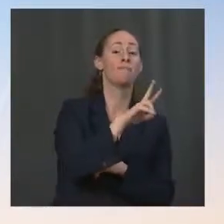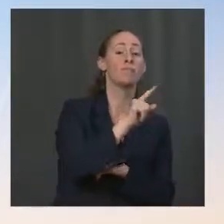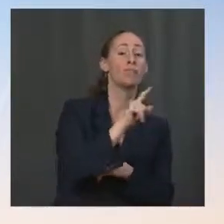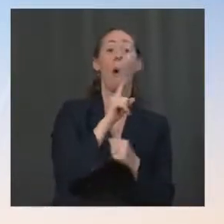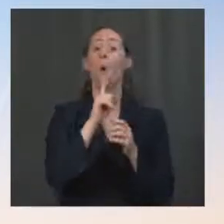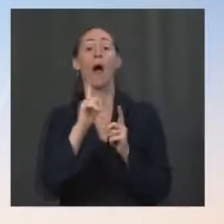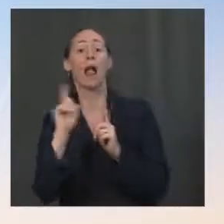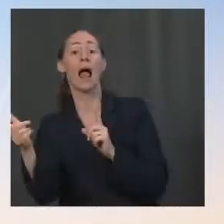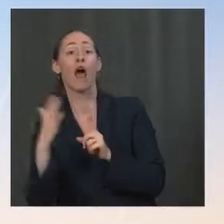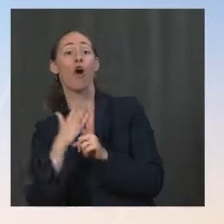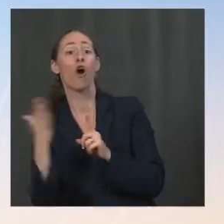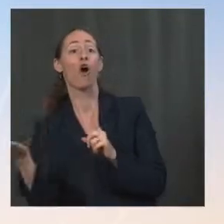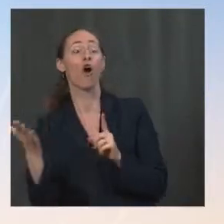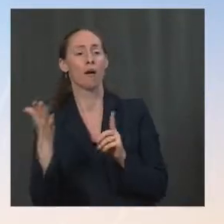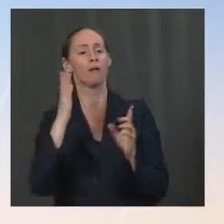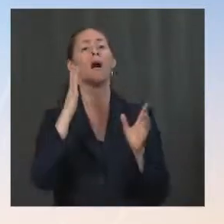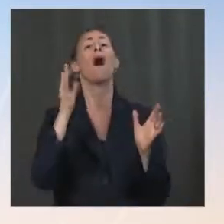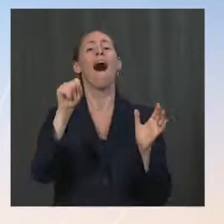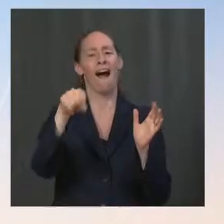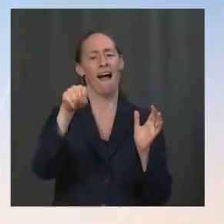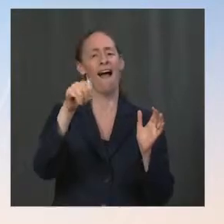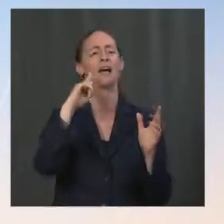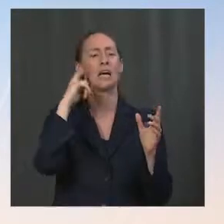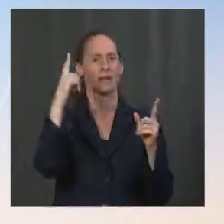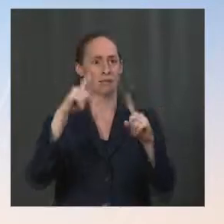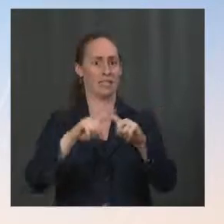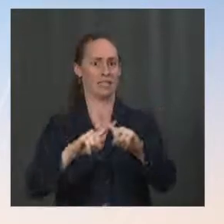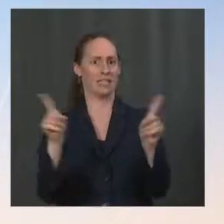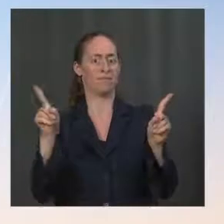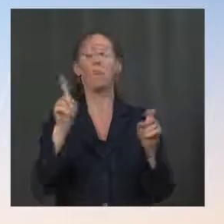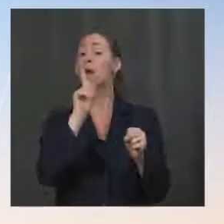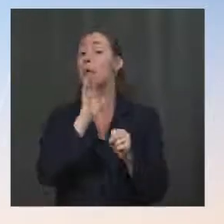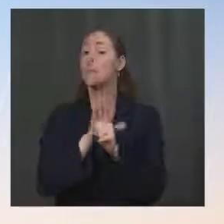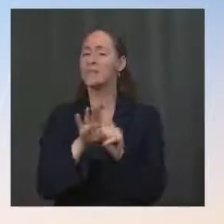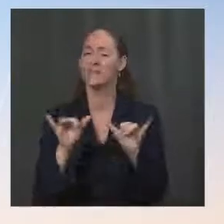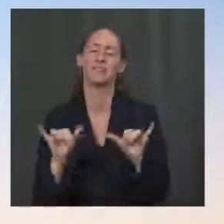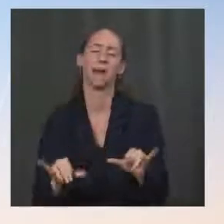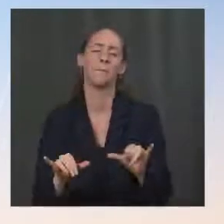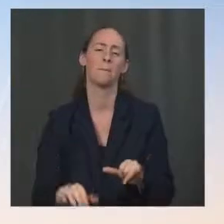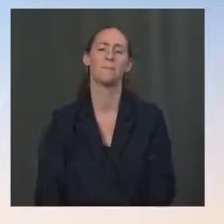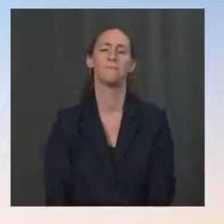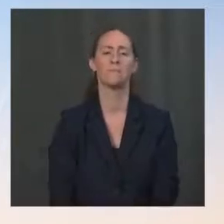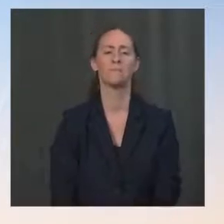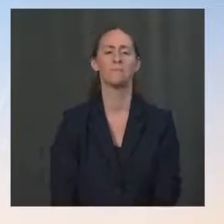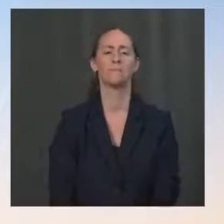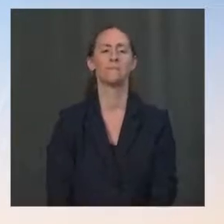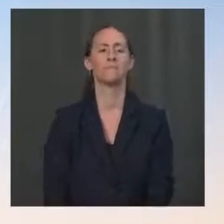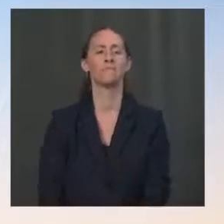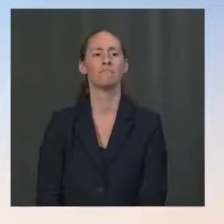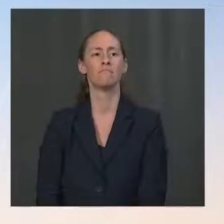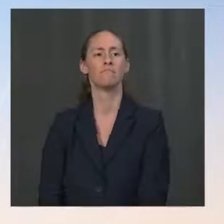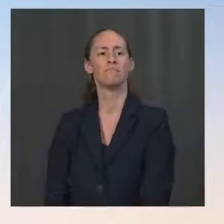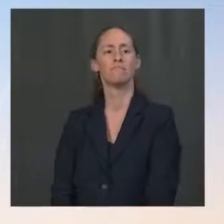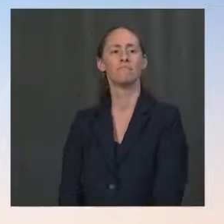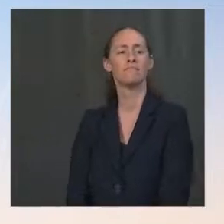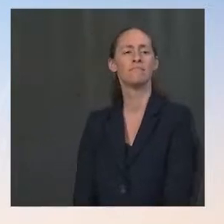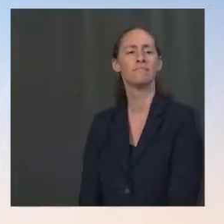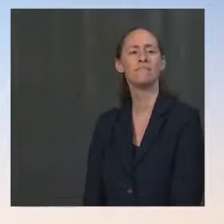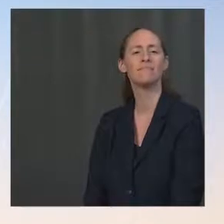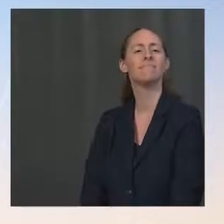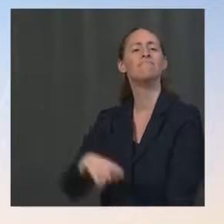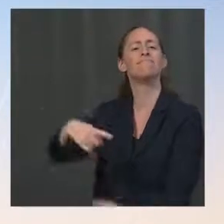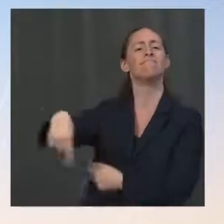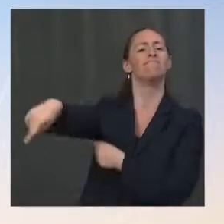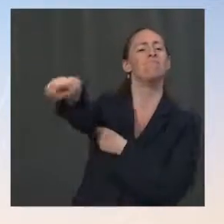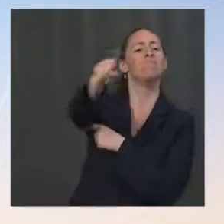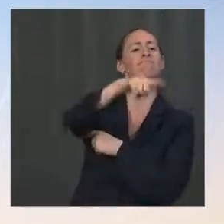mechanisms, which is the conversation that's underway. Question about green card holders in Afghanistan, U.S. green card holders. Are they